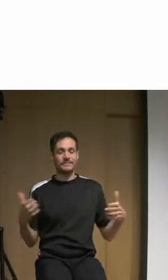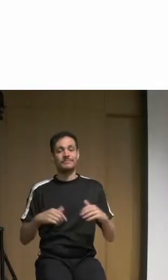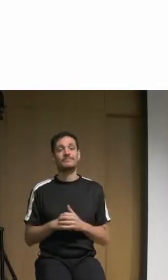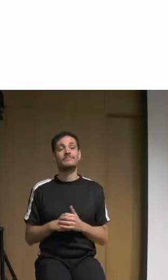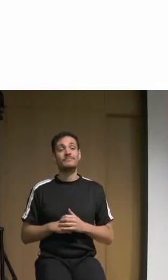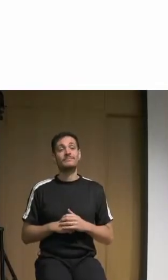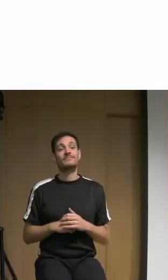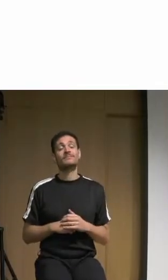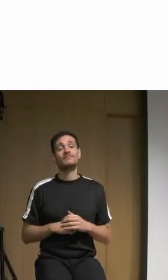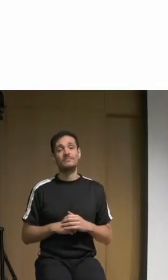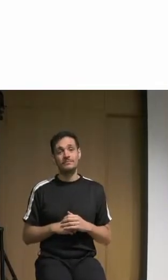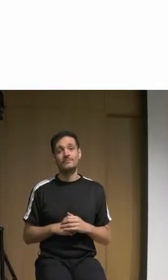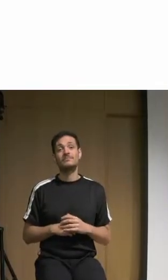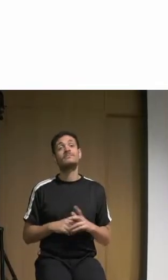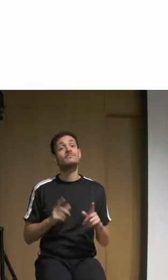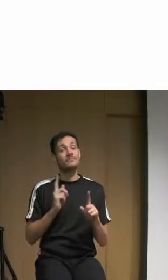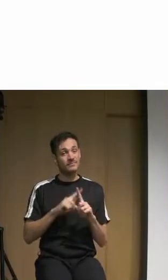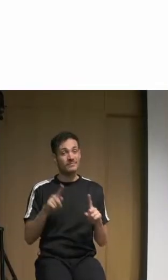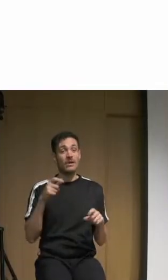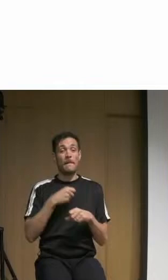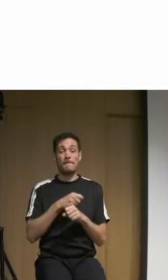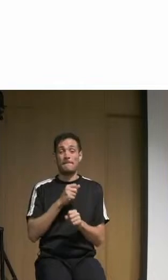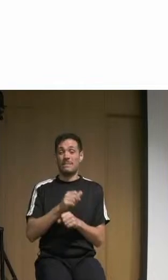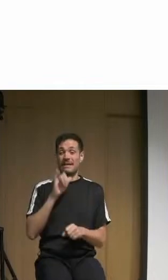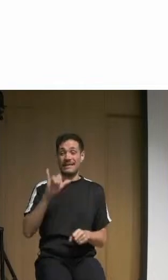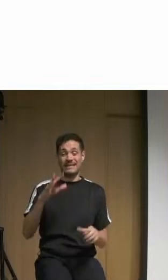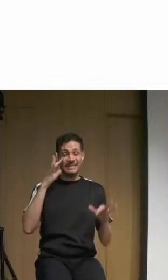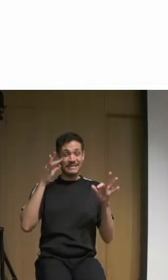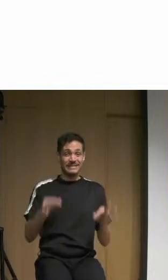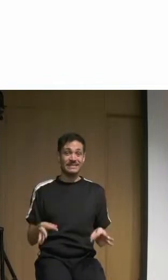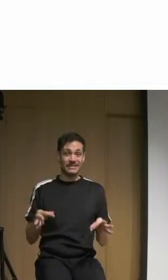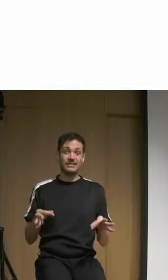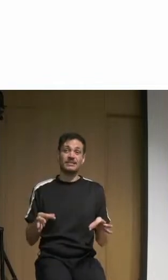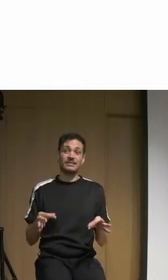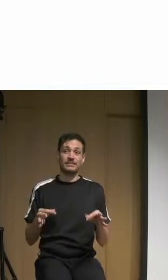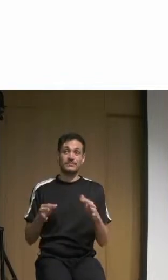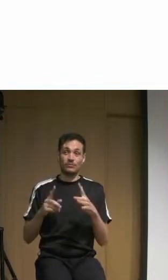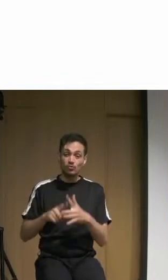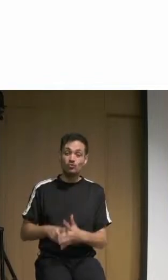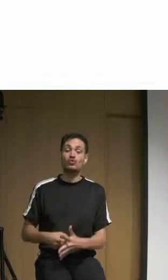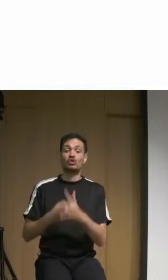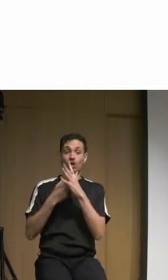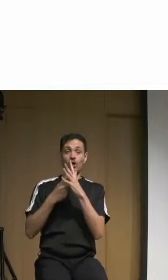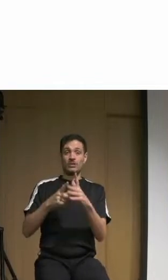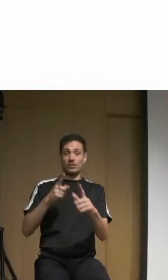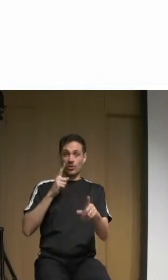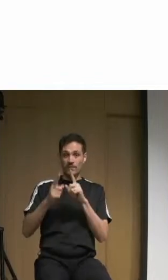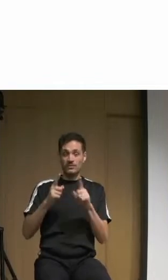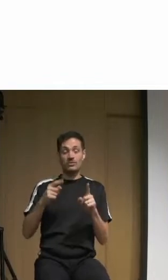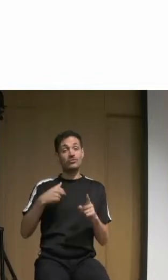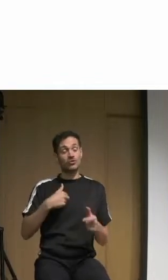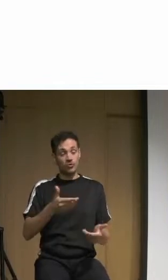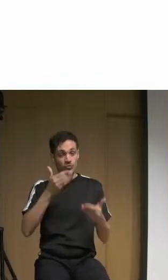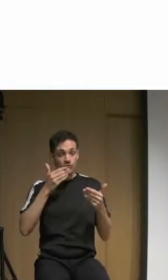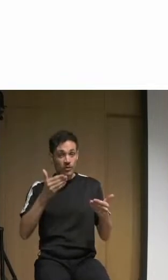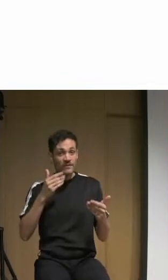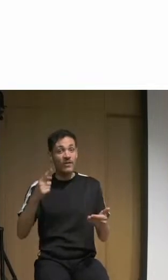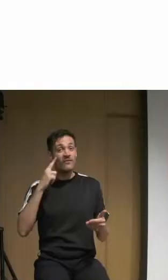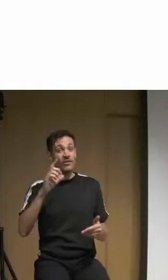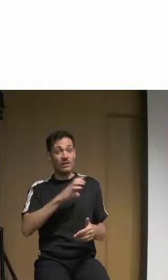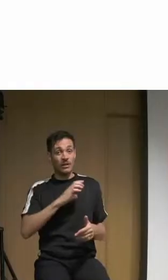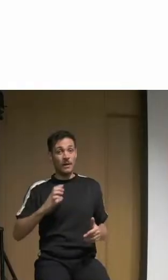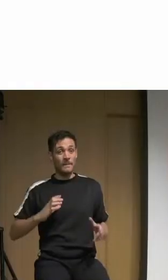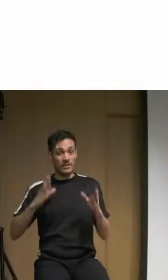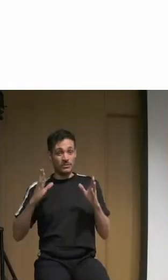thing will be making that decision, and this was to incubate the conversation. So I'm grateful for the commissioner to start